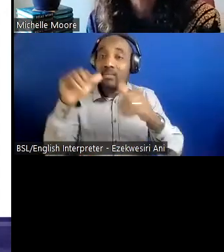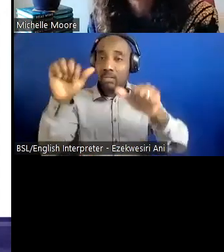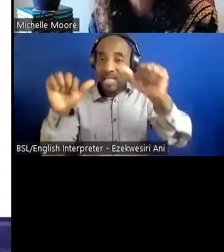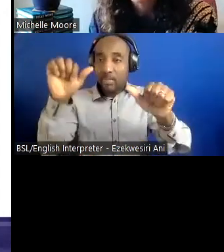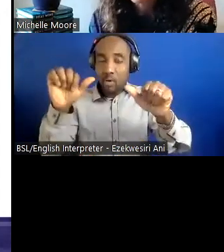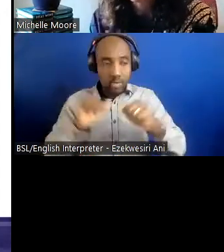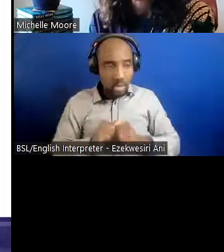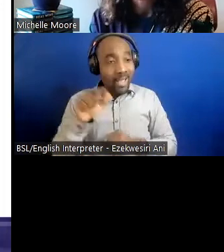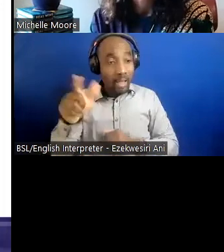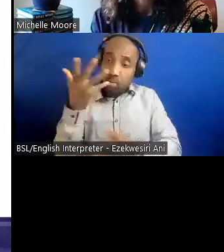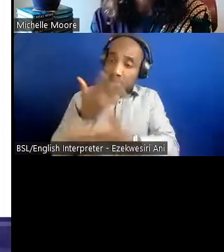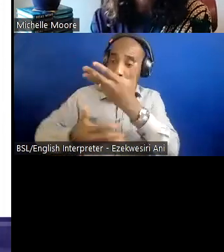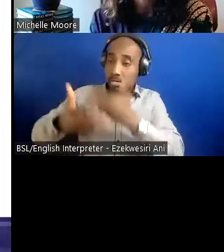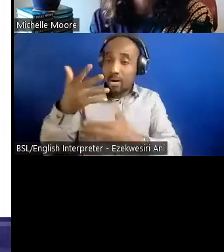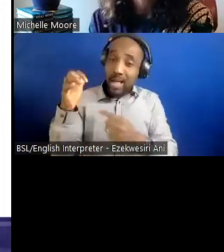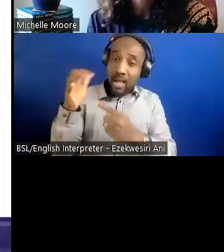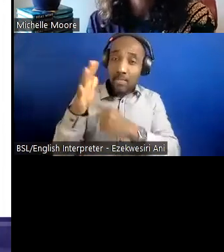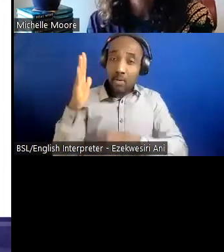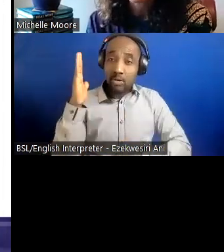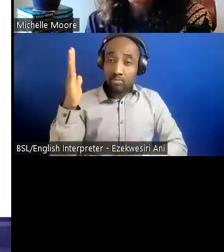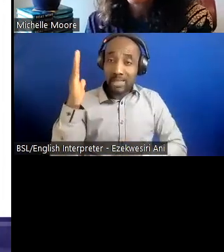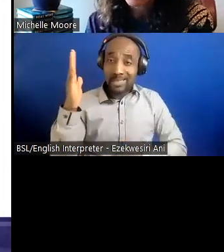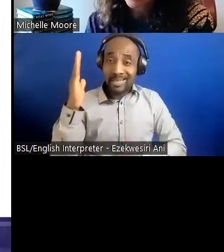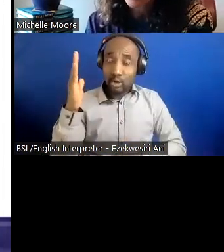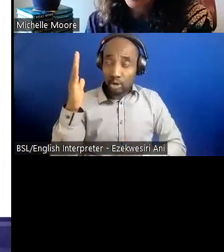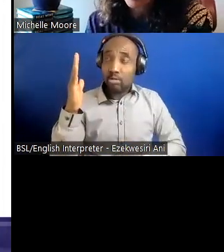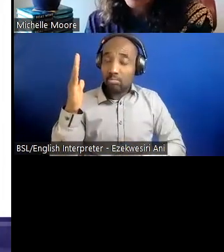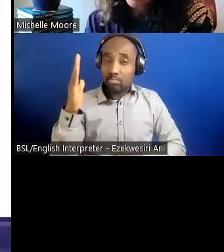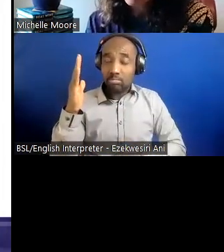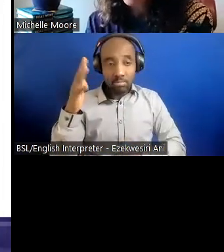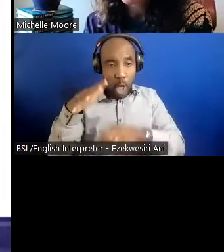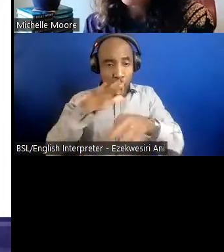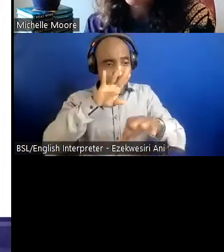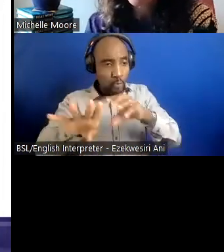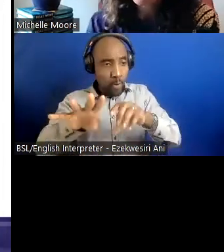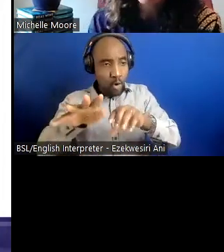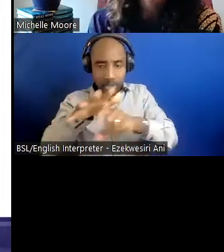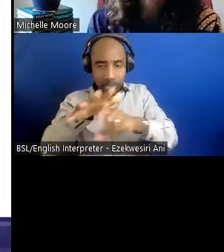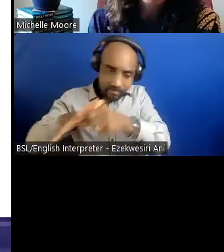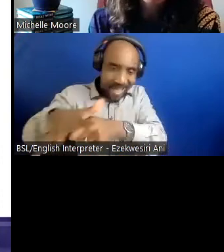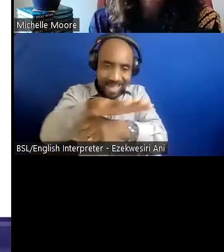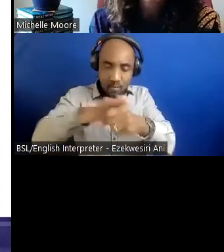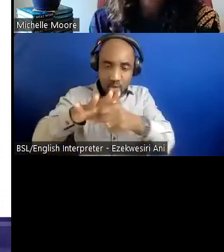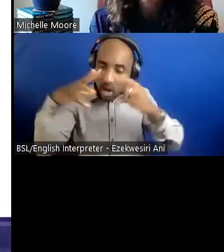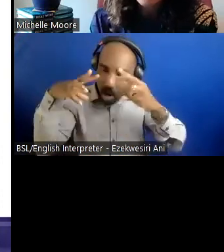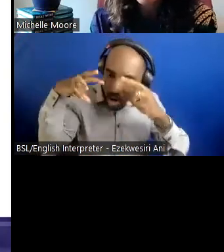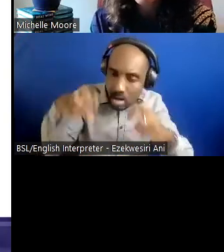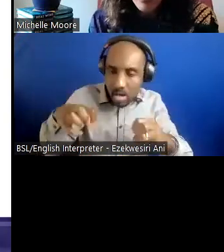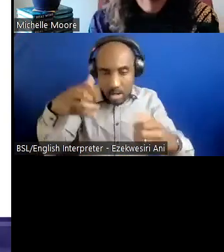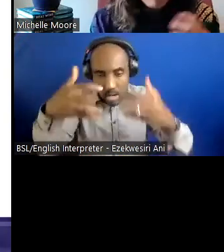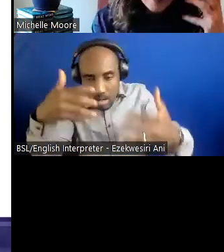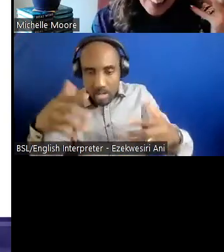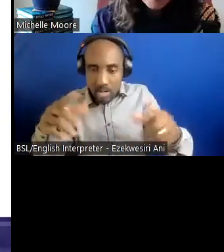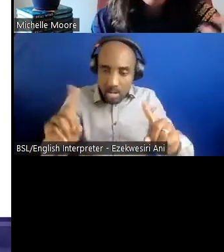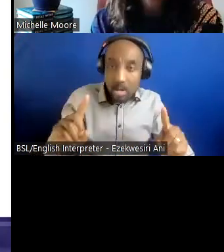key presentation for today that looks at the state of the sector. And there'll be significant numbers of you on this call who